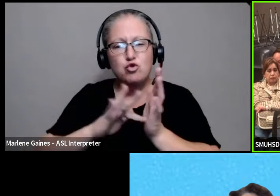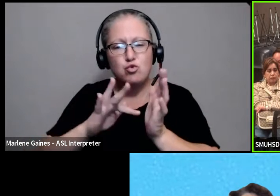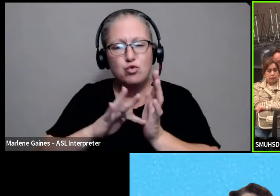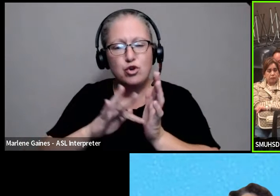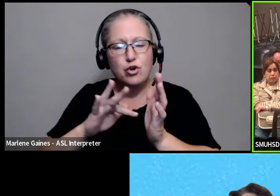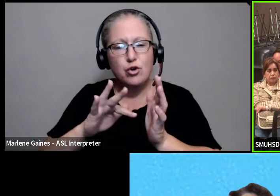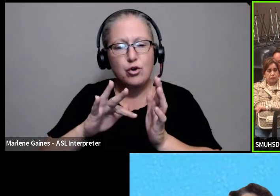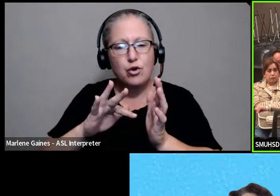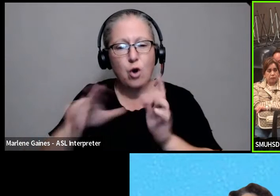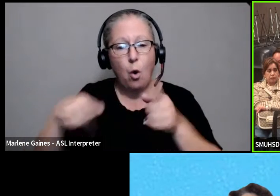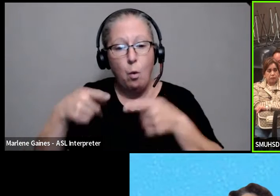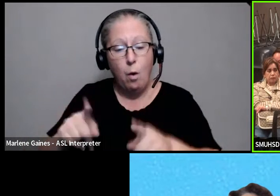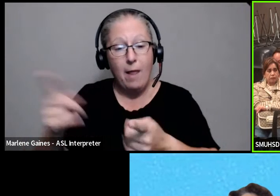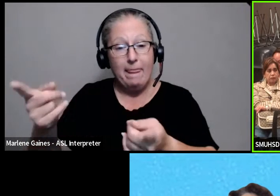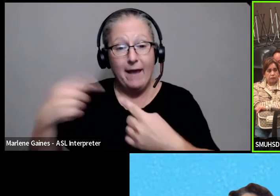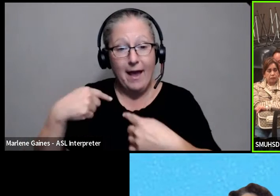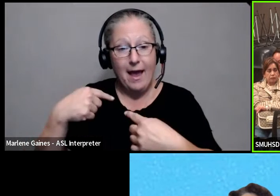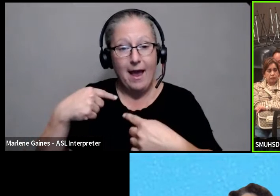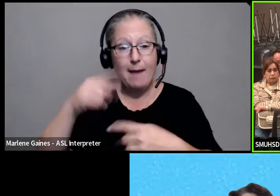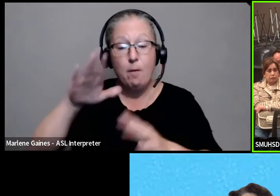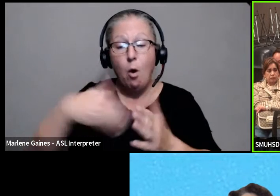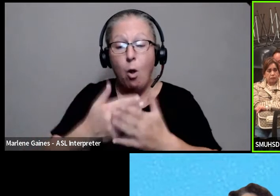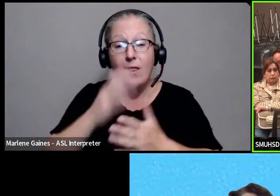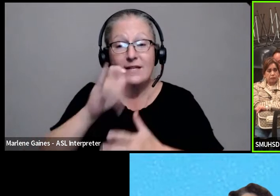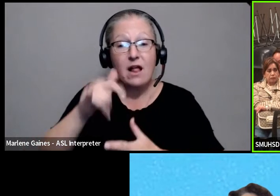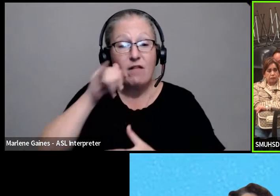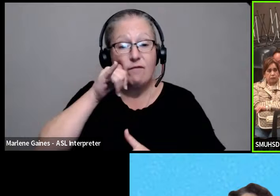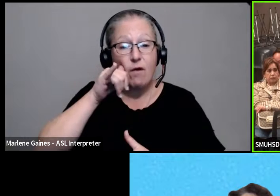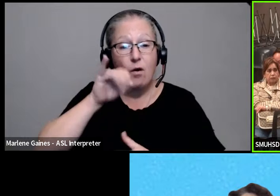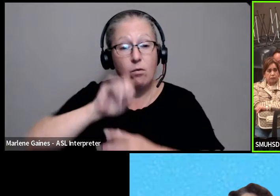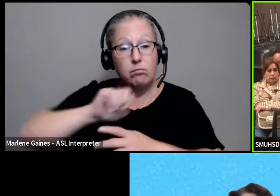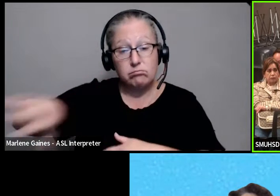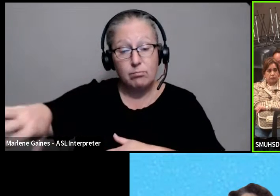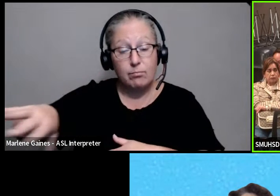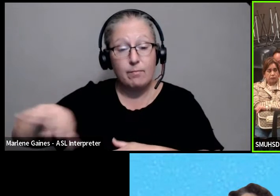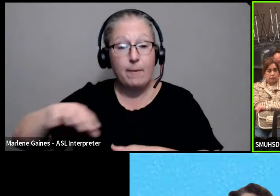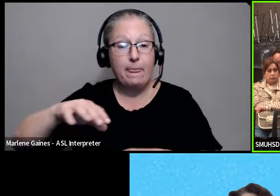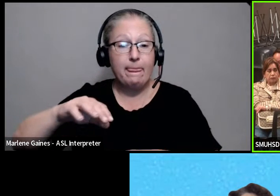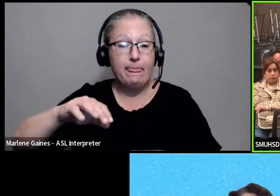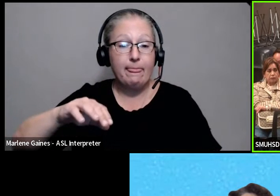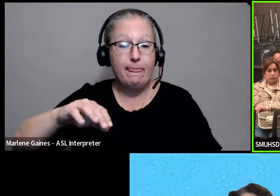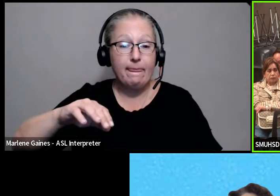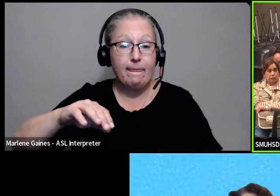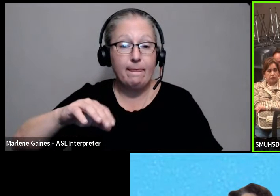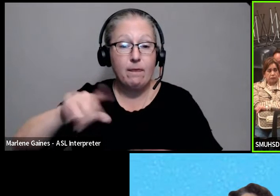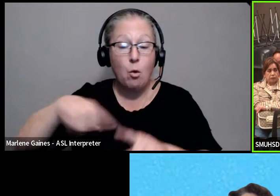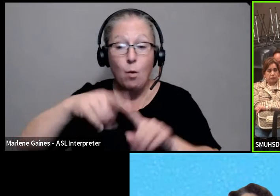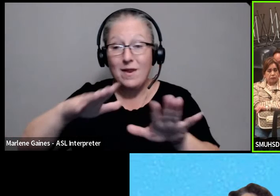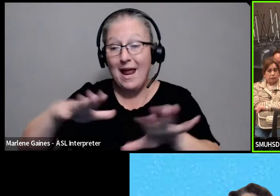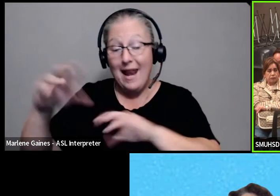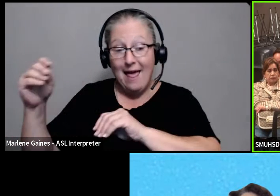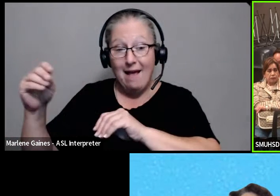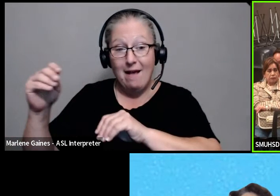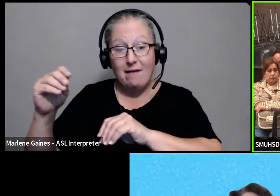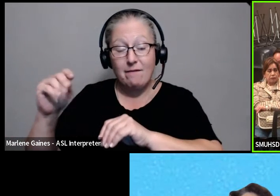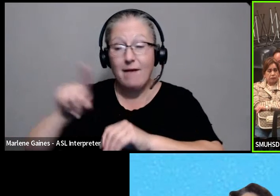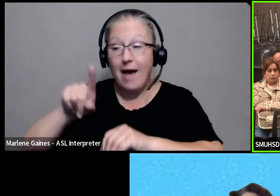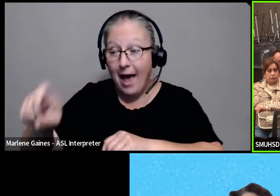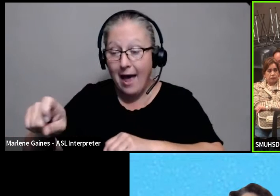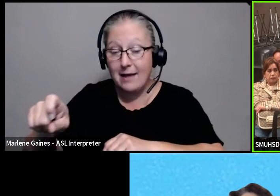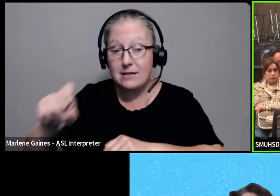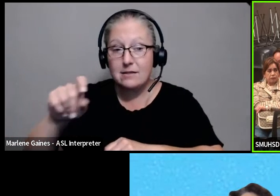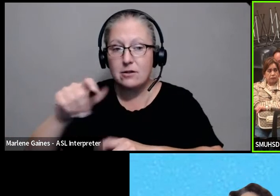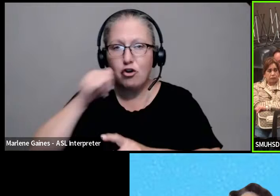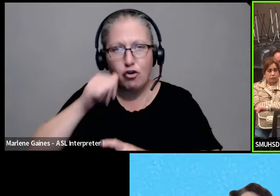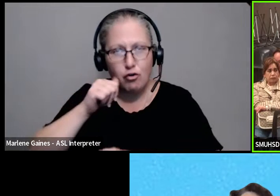as they came in, everybody deposited their cell phone. And on the way out, we asked all of them, especially the